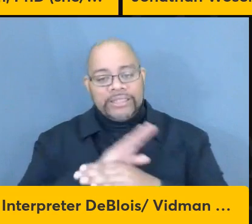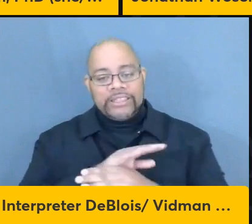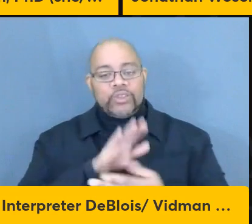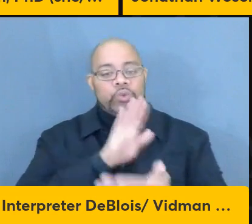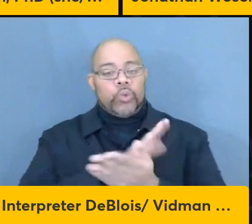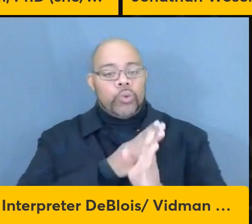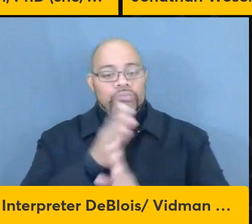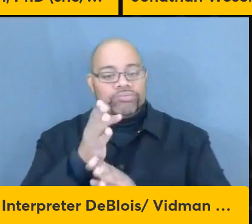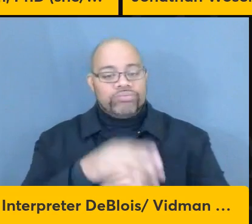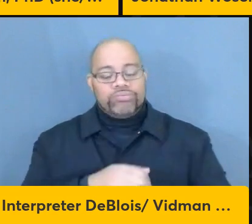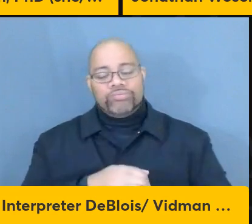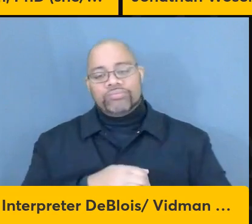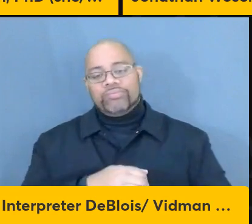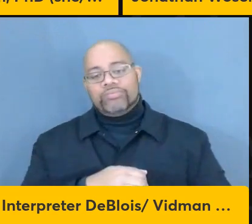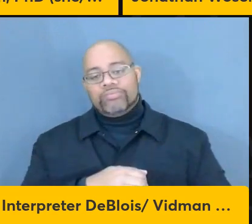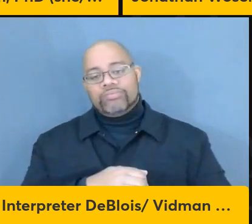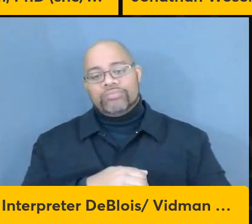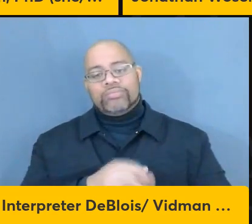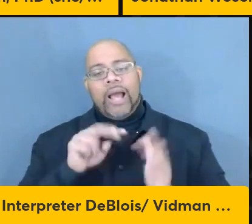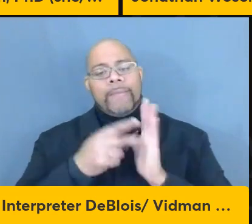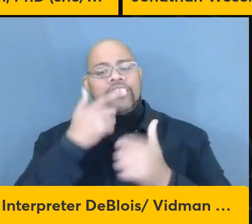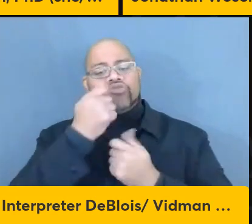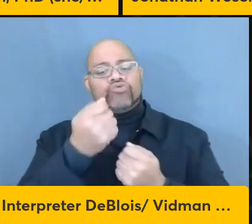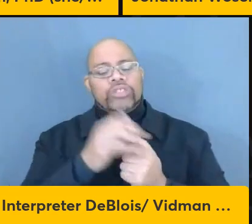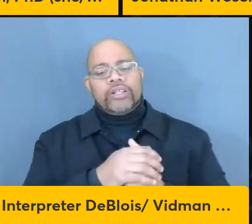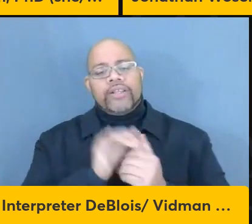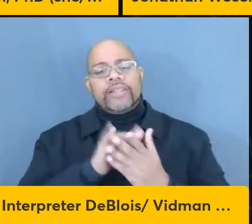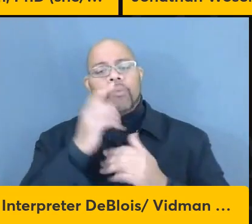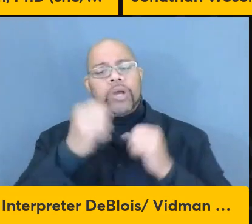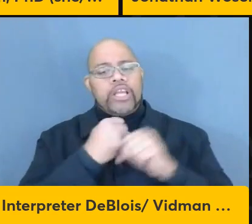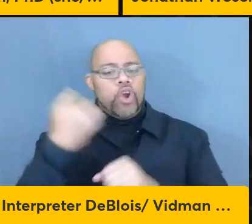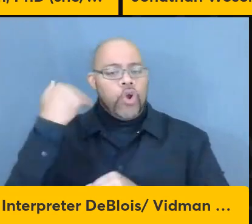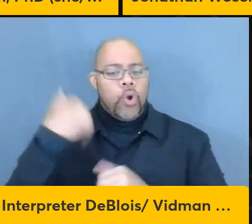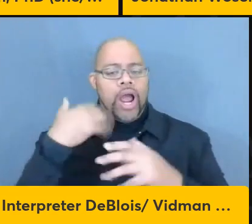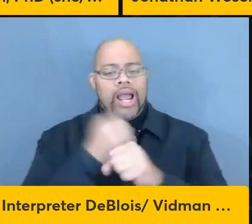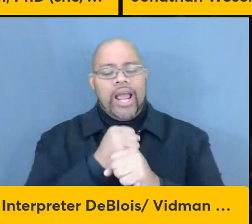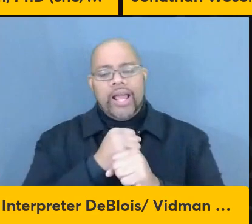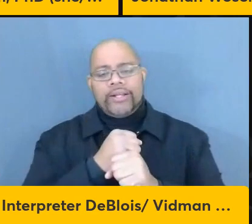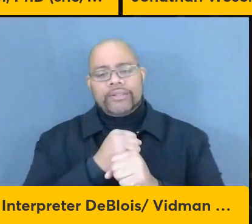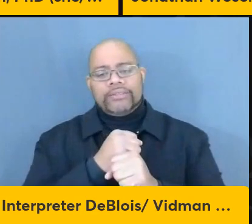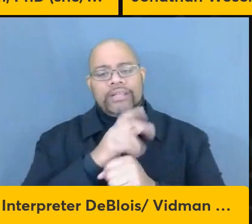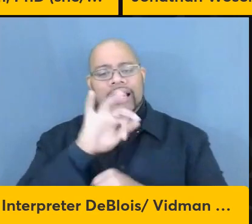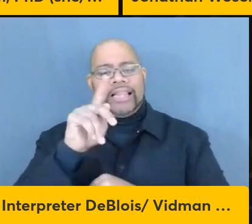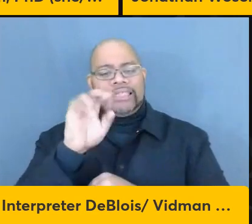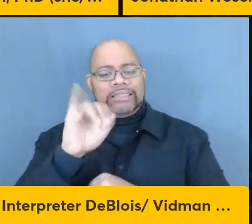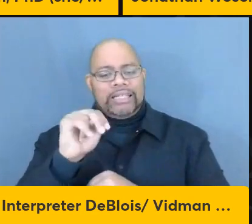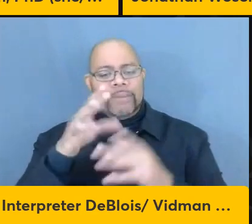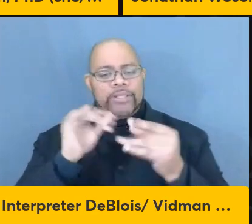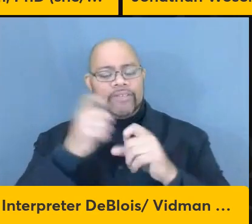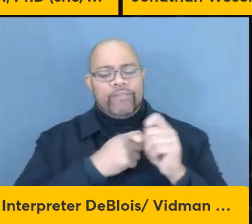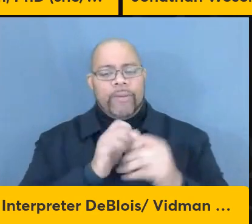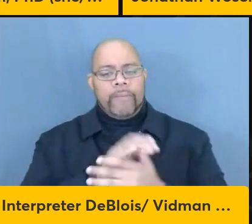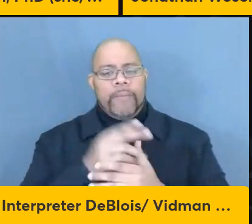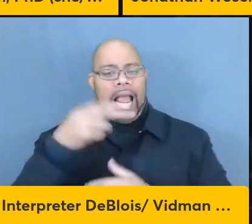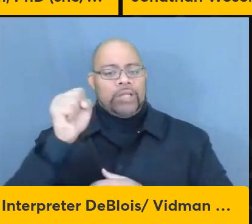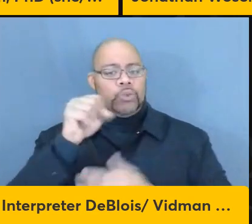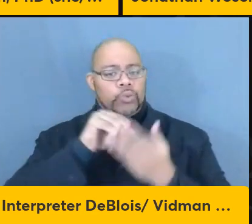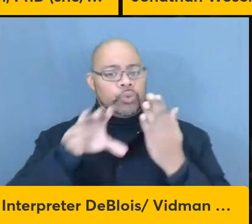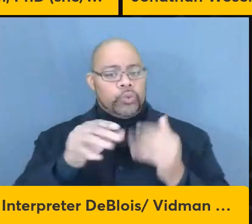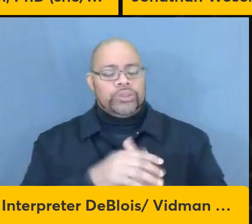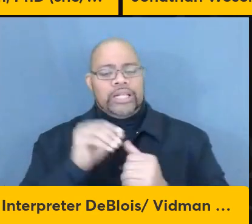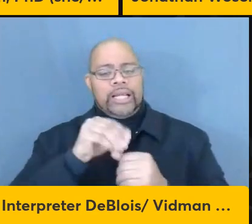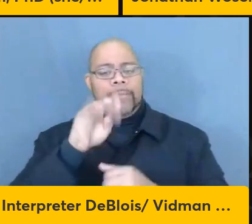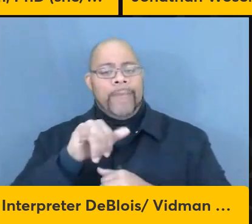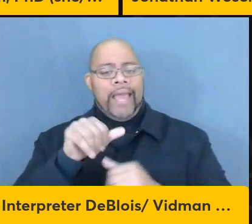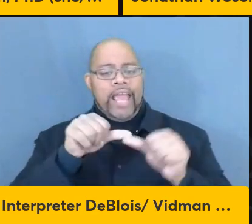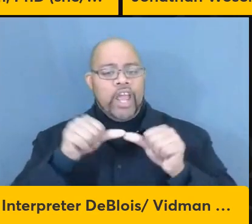academia. I mean, it's interesting, like about a year ago, I got a LinkedIn message from a high school student in the Bay Area